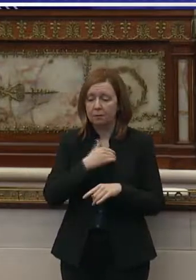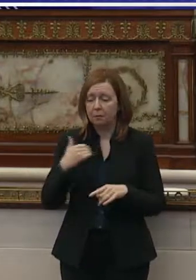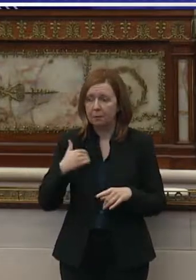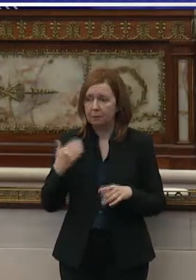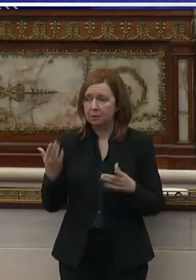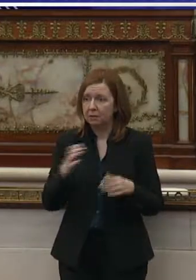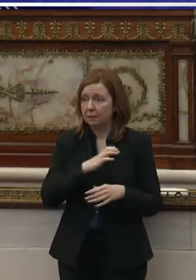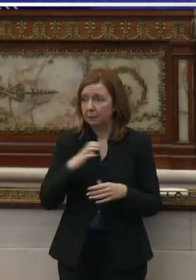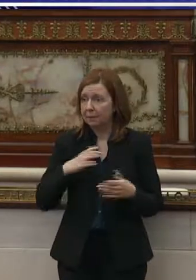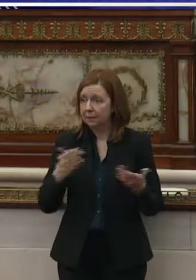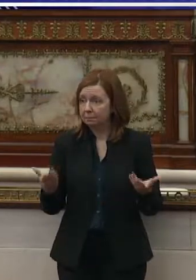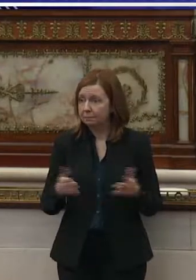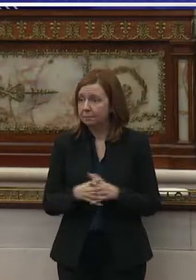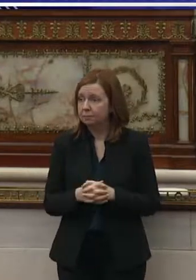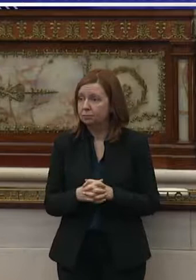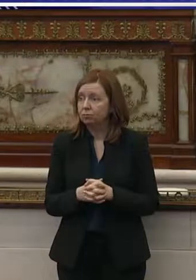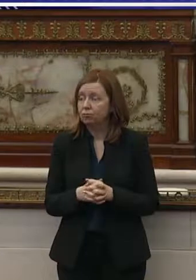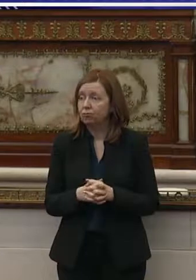the committee?